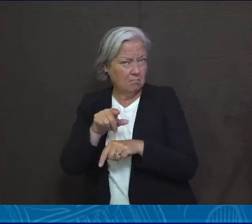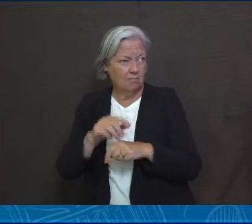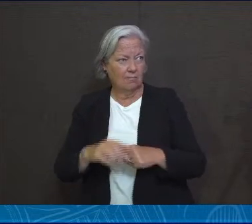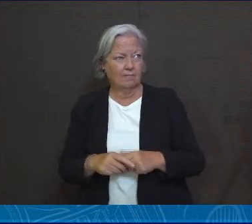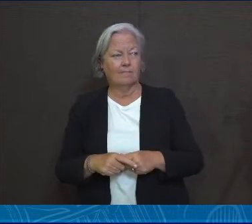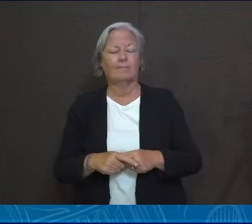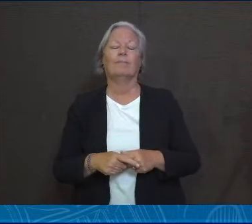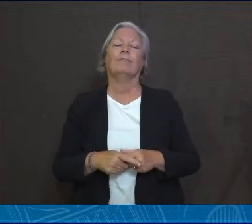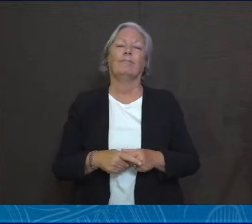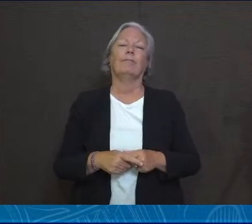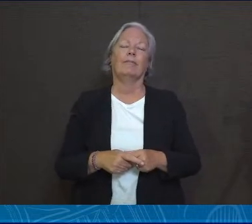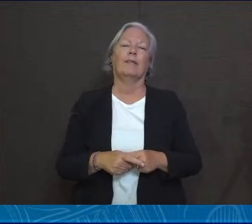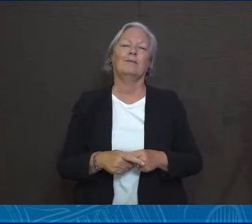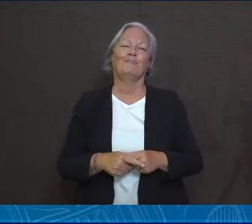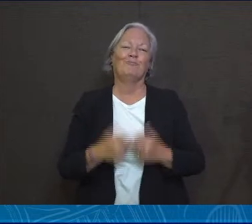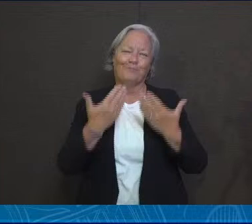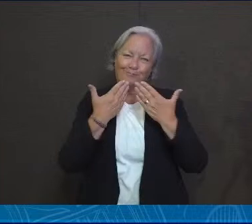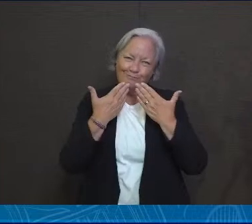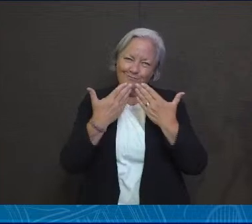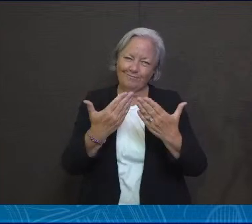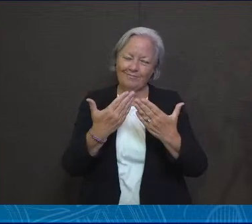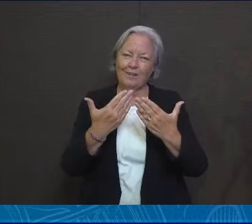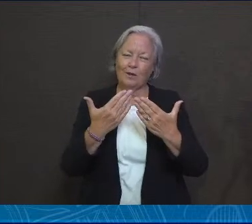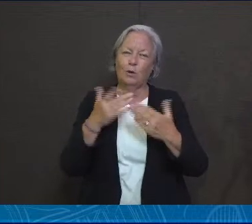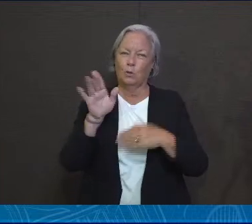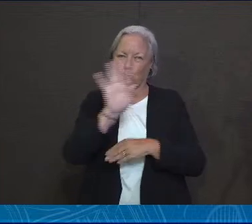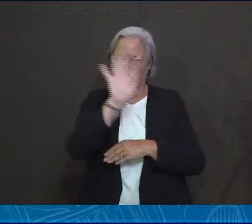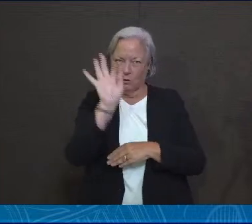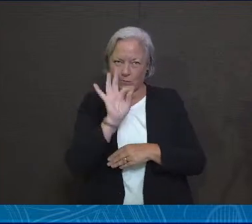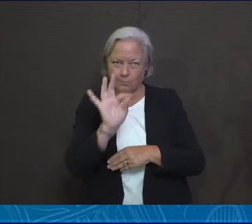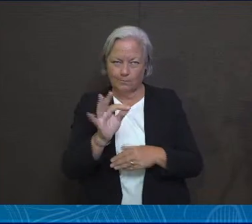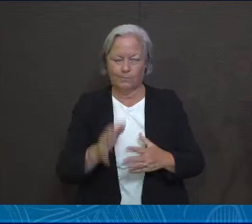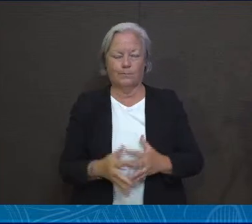Thank you very much for that question. Since